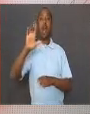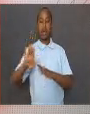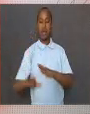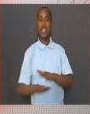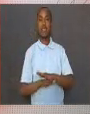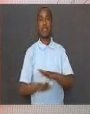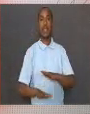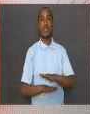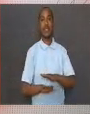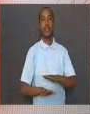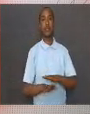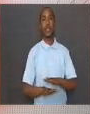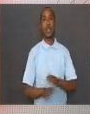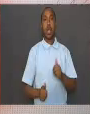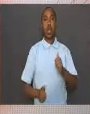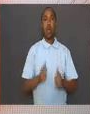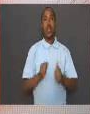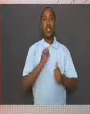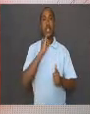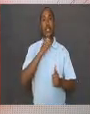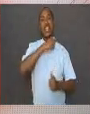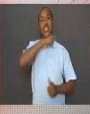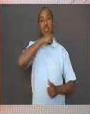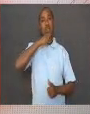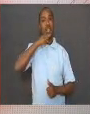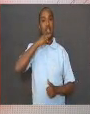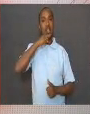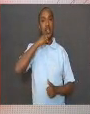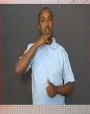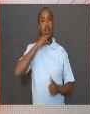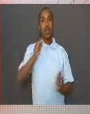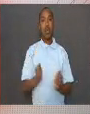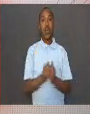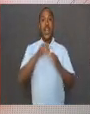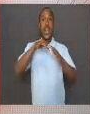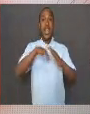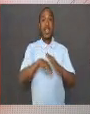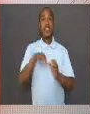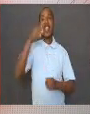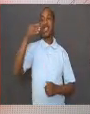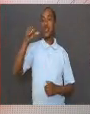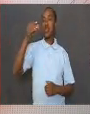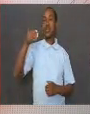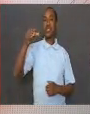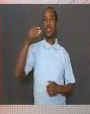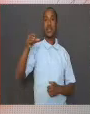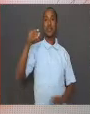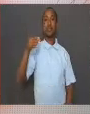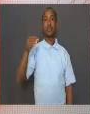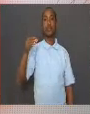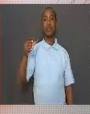chloride precipitate, which is a solid within a solution.